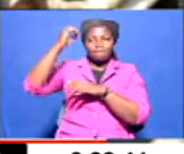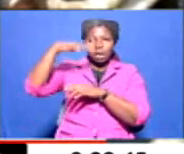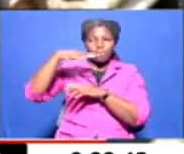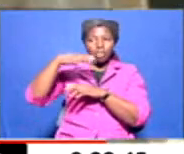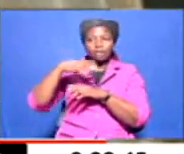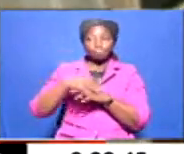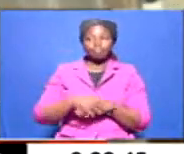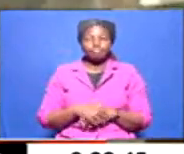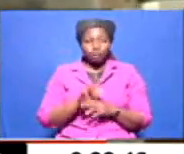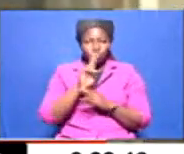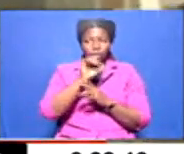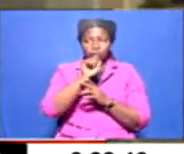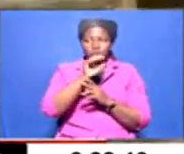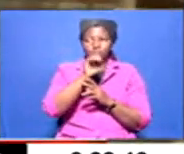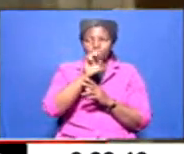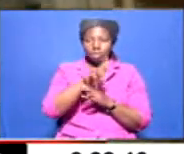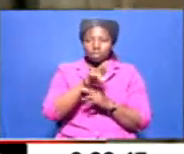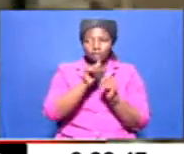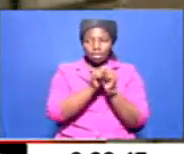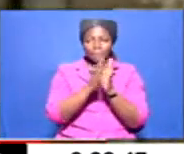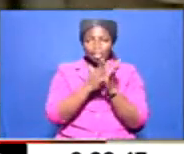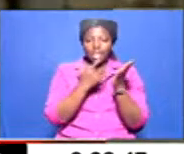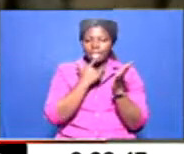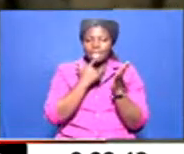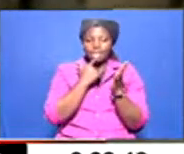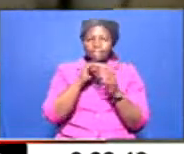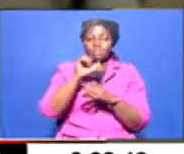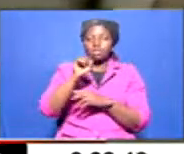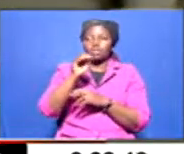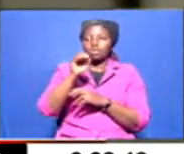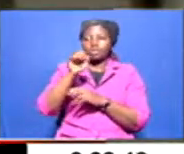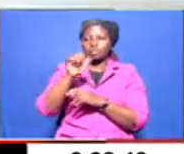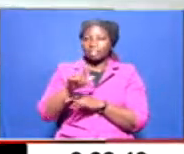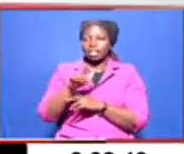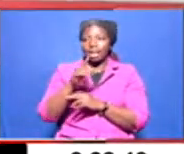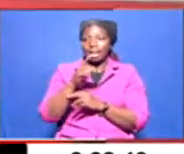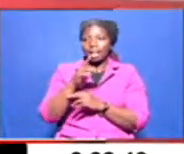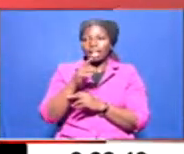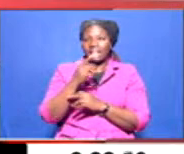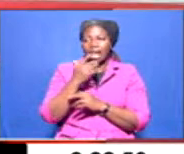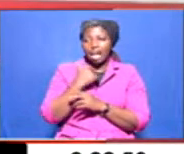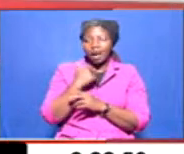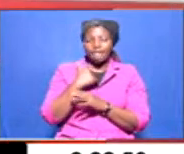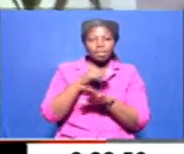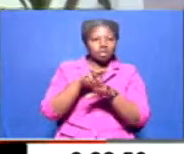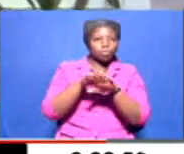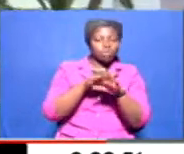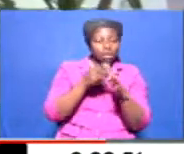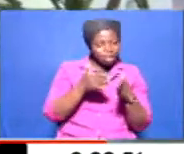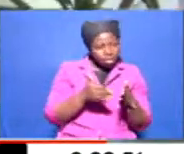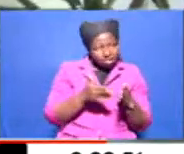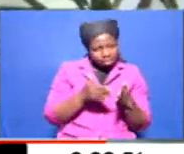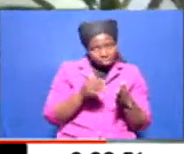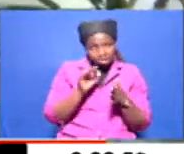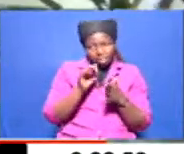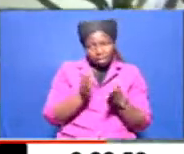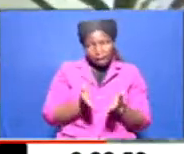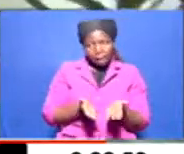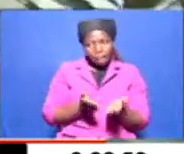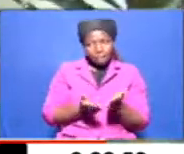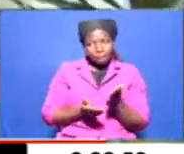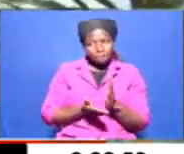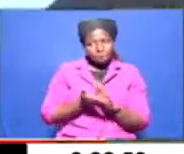and costly solar batteries have slowed the pace at which Kenyans are embracing the renewable energy products. To correct this,